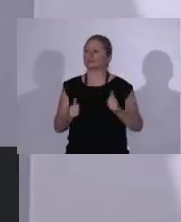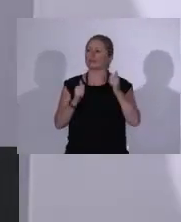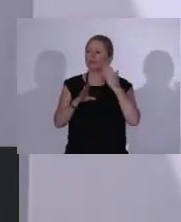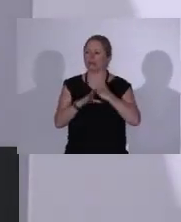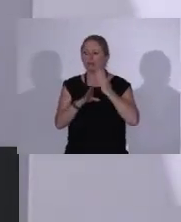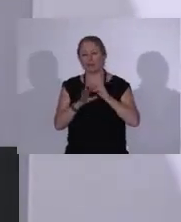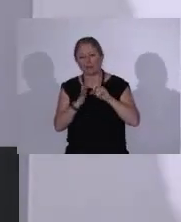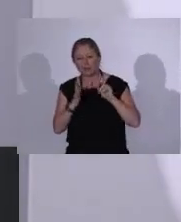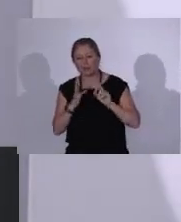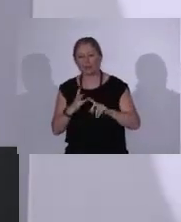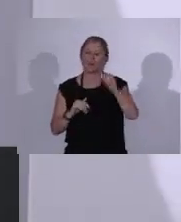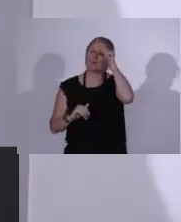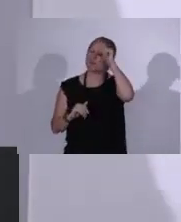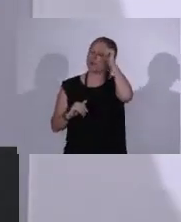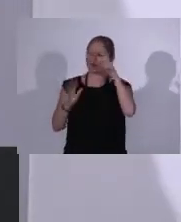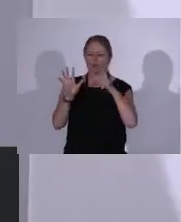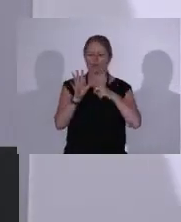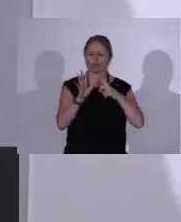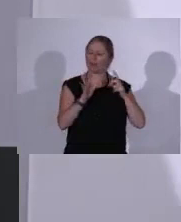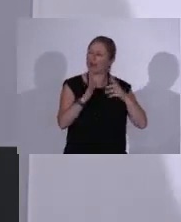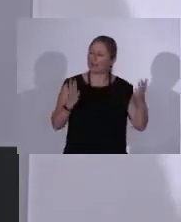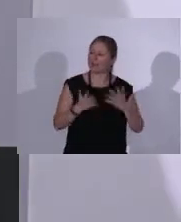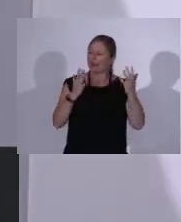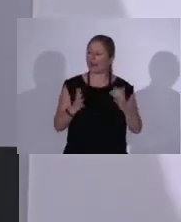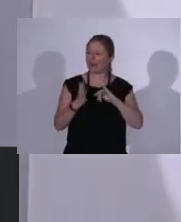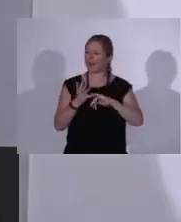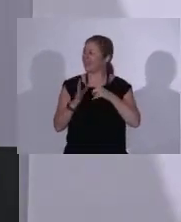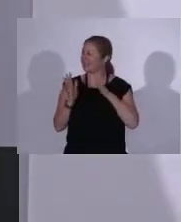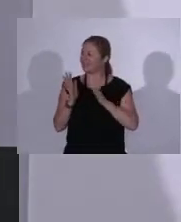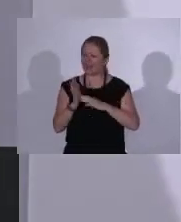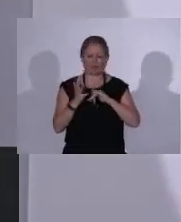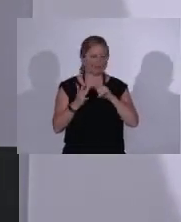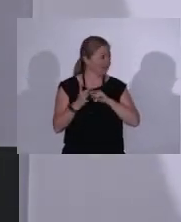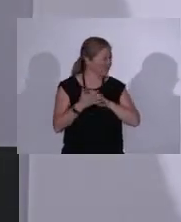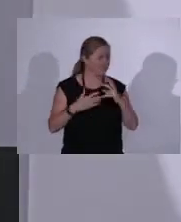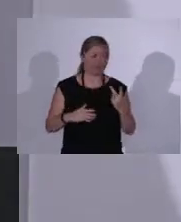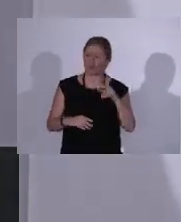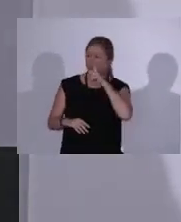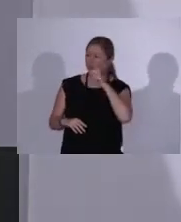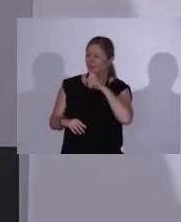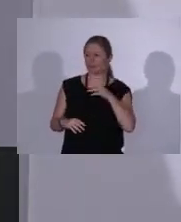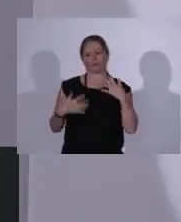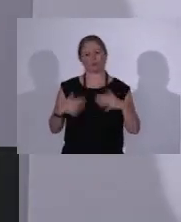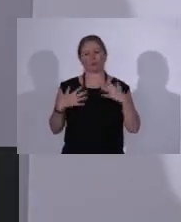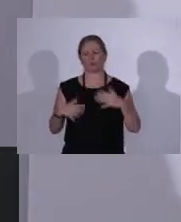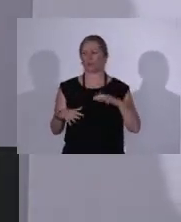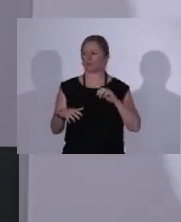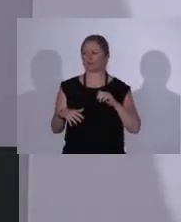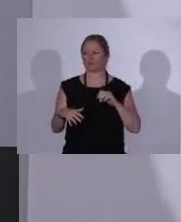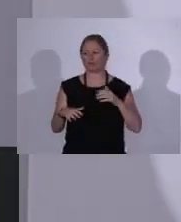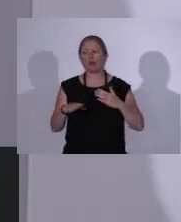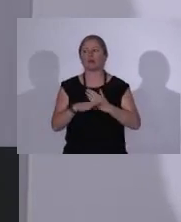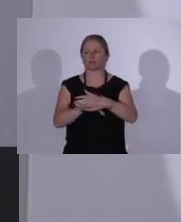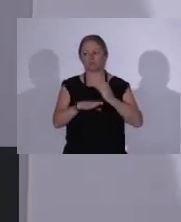reminder knowing that AAA Play is essentially, it's Sam and Seth, I think. It's two people who do an incredible mountain of